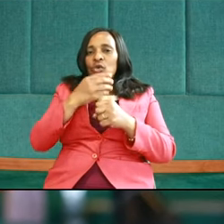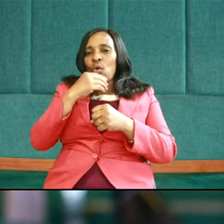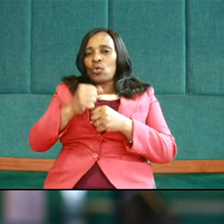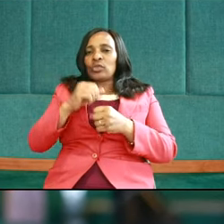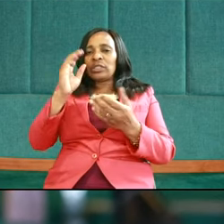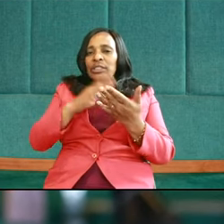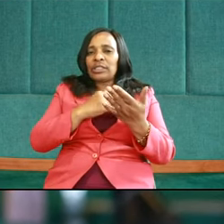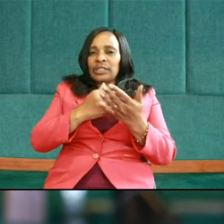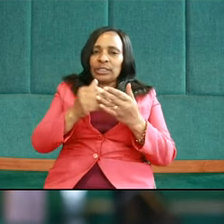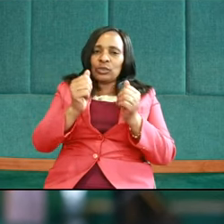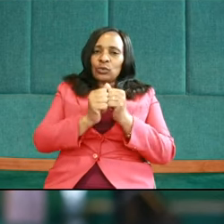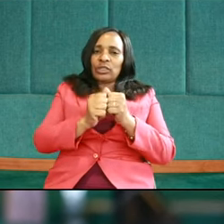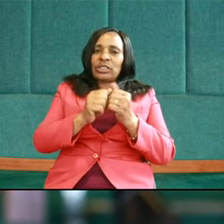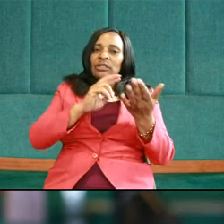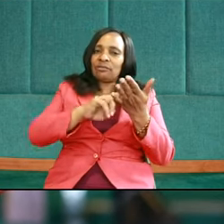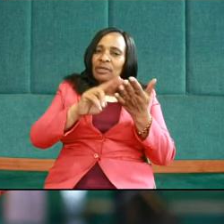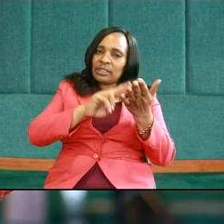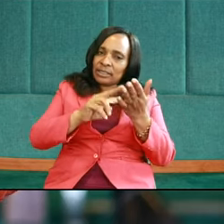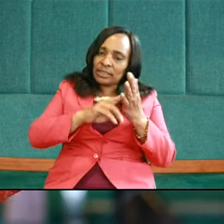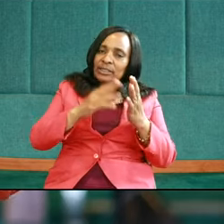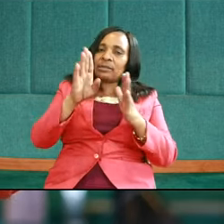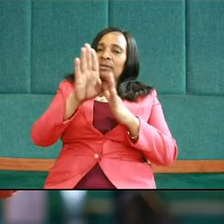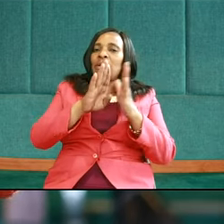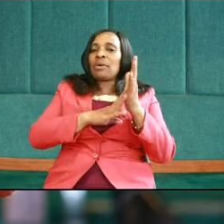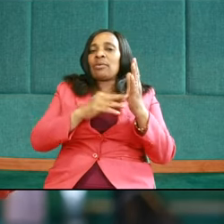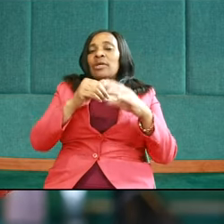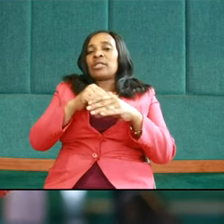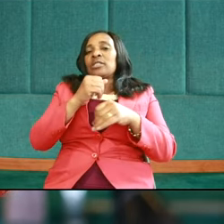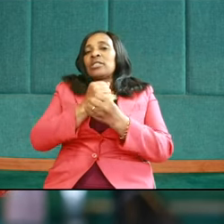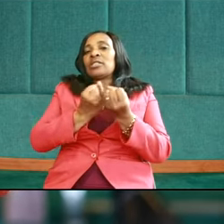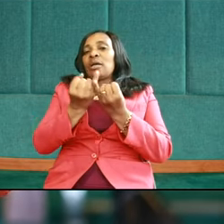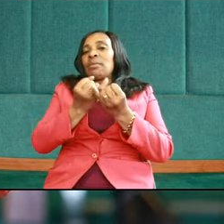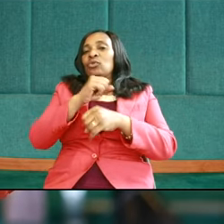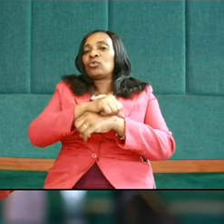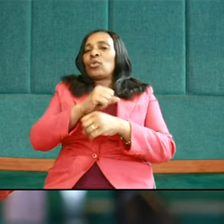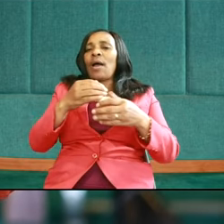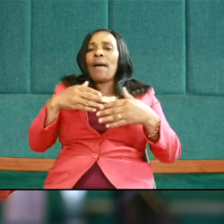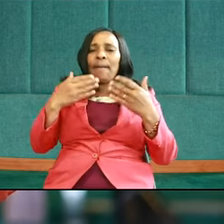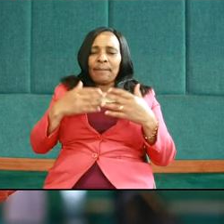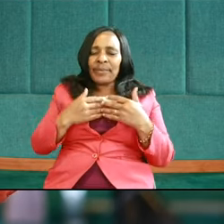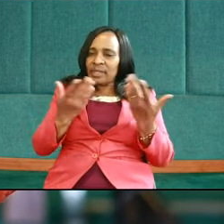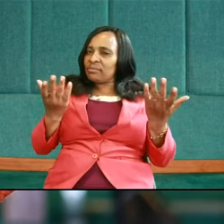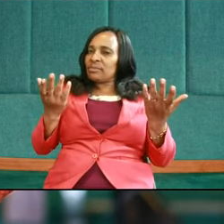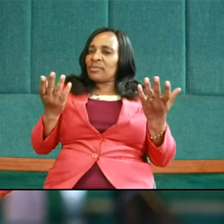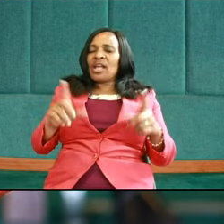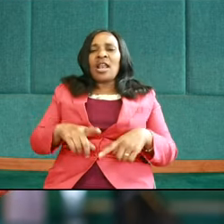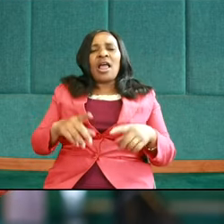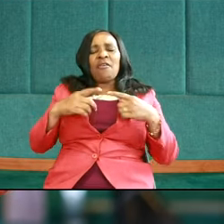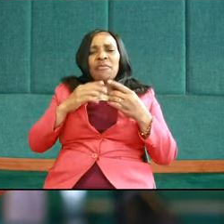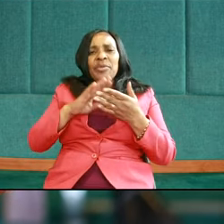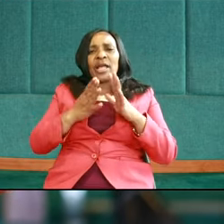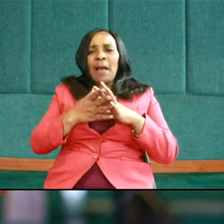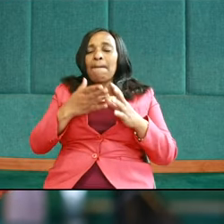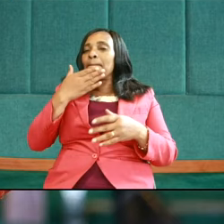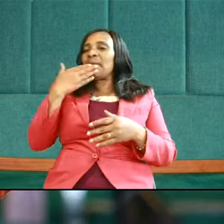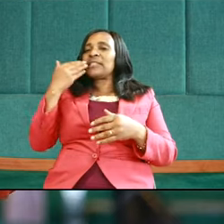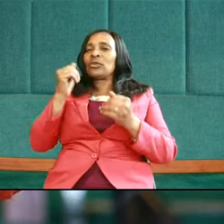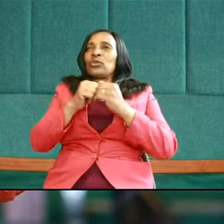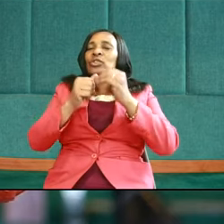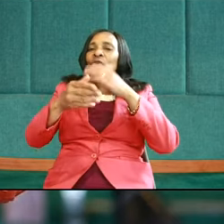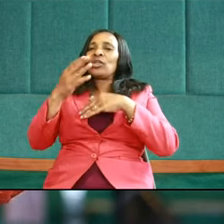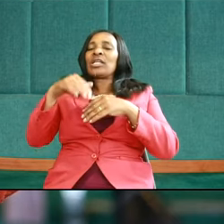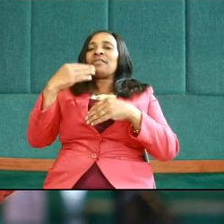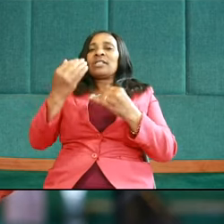and recites Bible verses in Sabbath school. She is so happy. Life has become so much better with God.